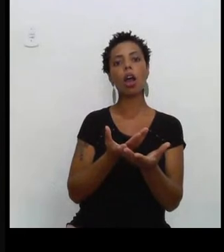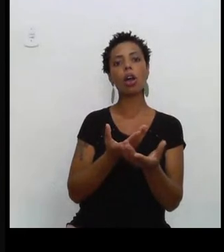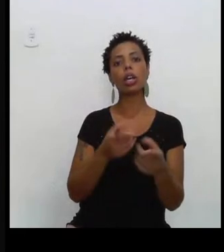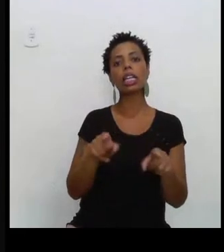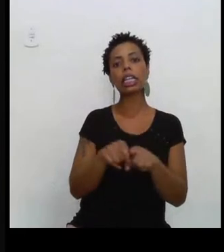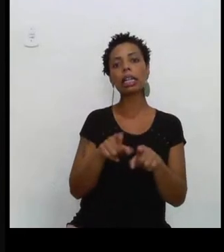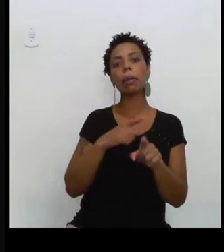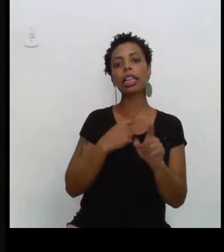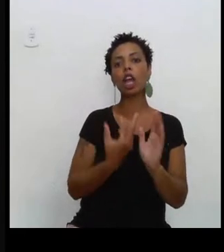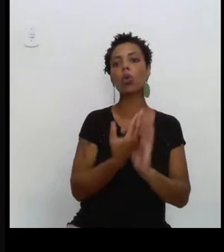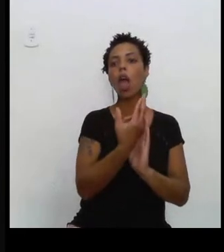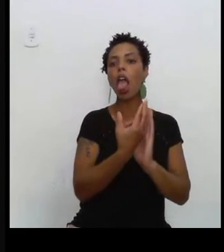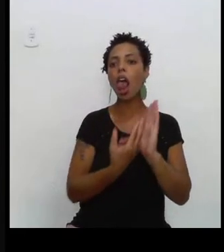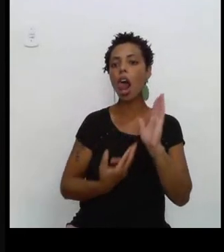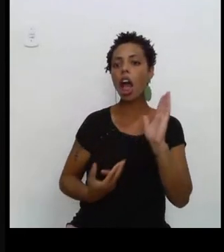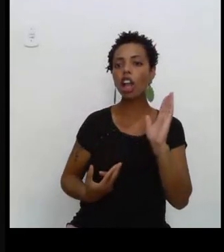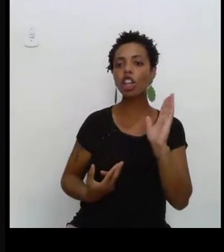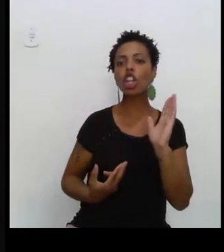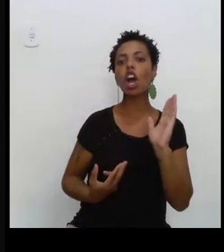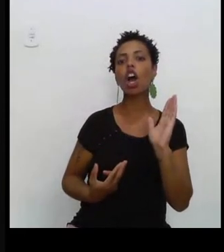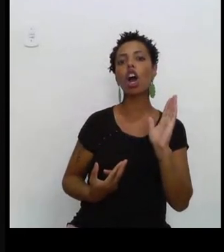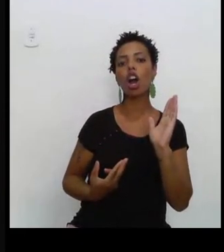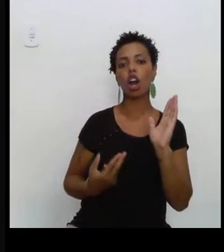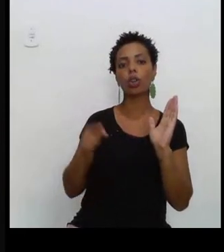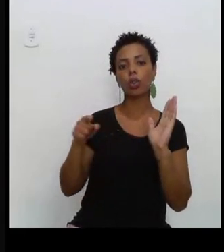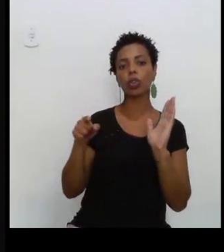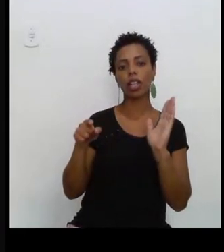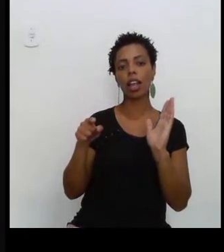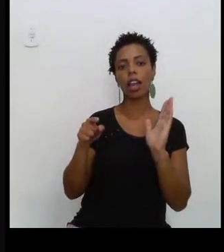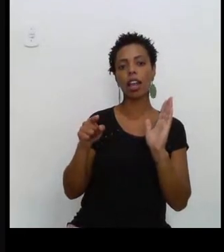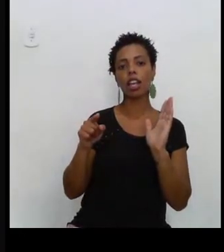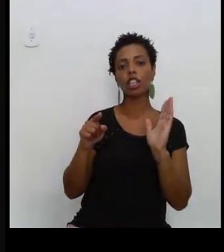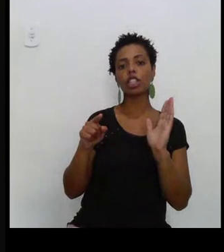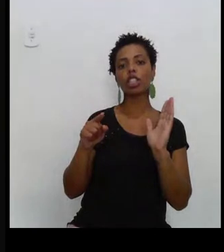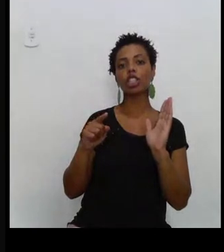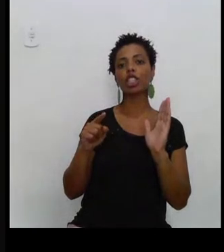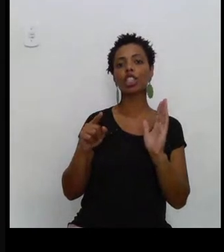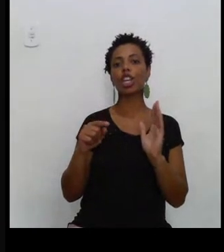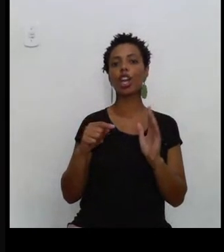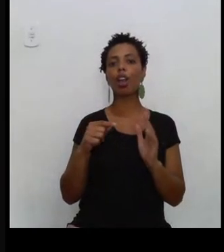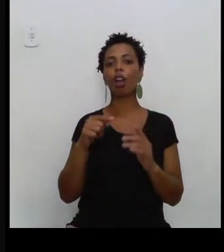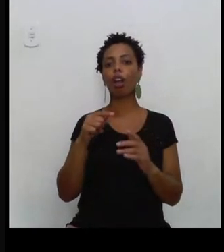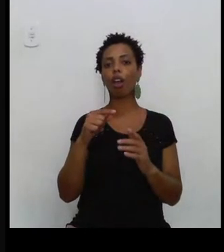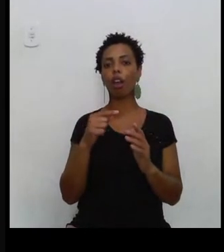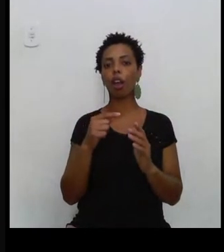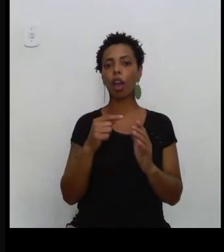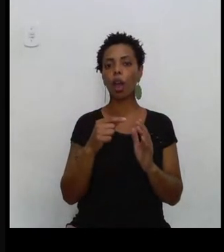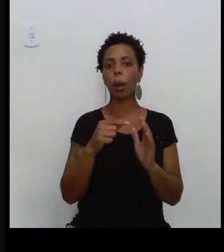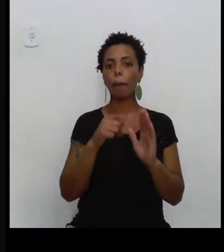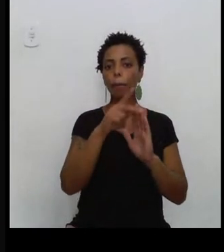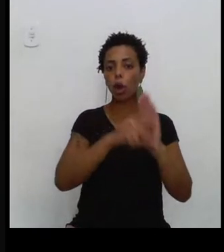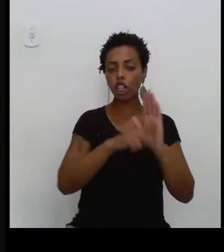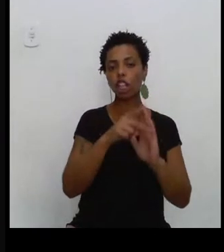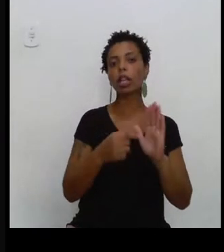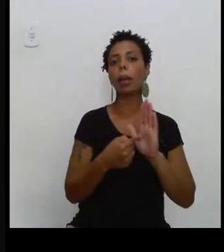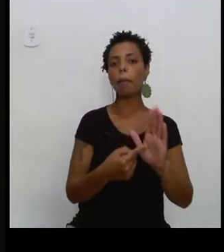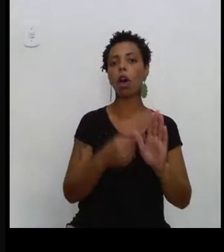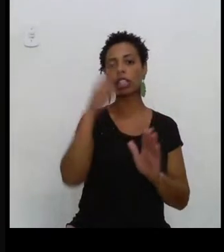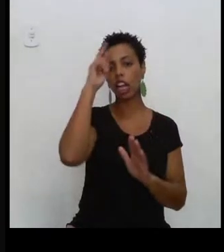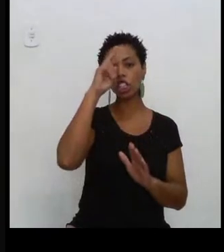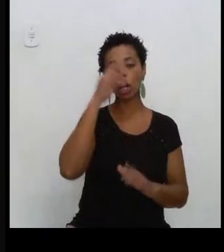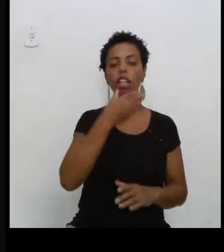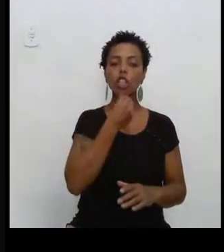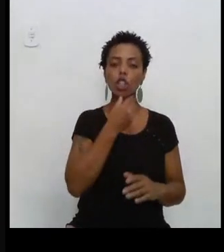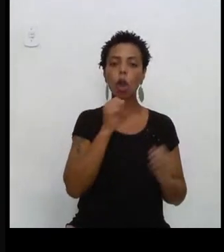Minecraft cliquem na automaisstore enquanto Services and roll and older aqui no Cinebox Epic